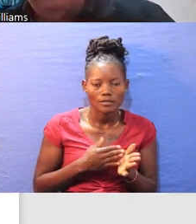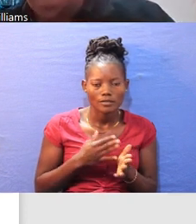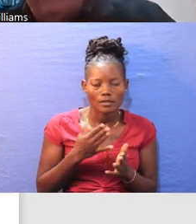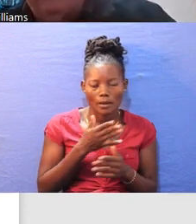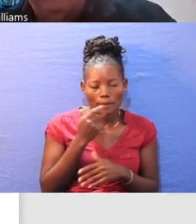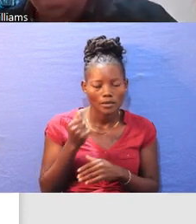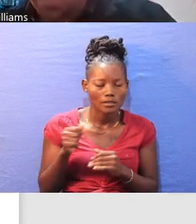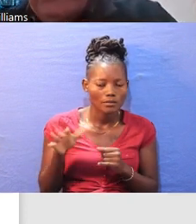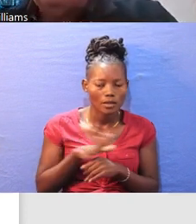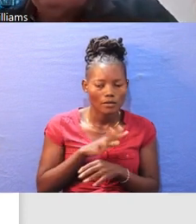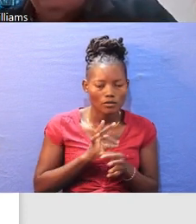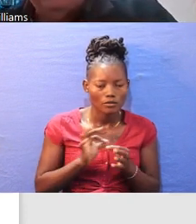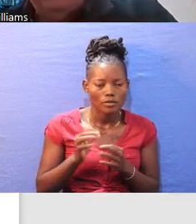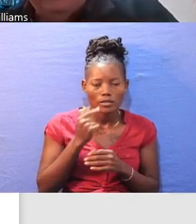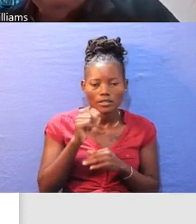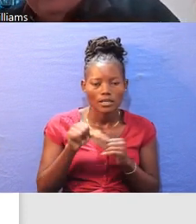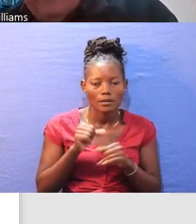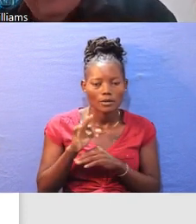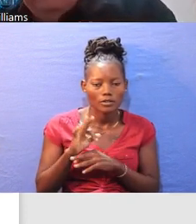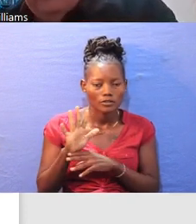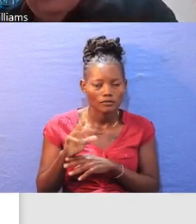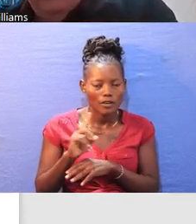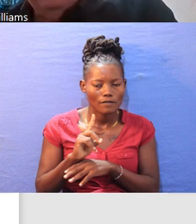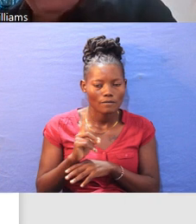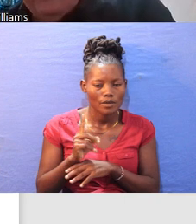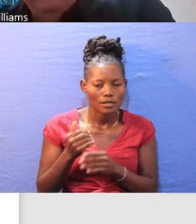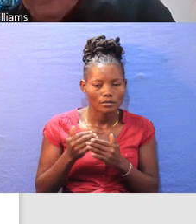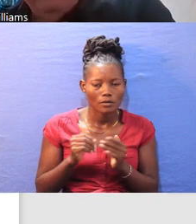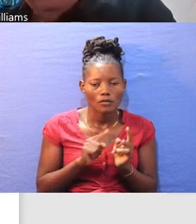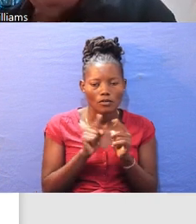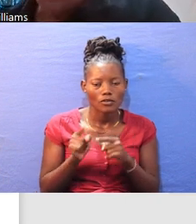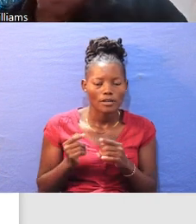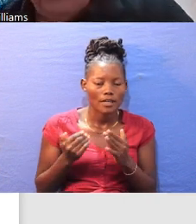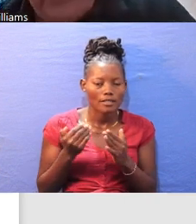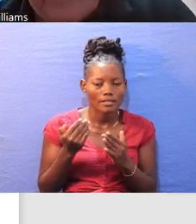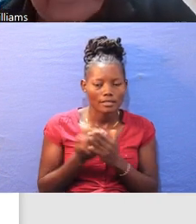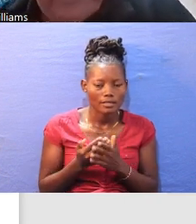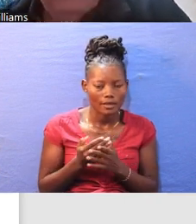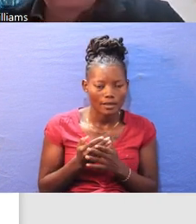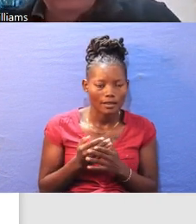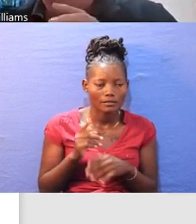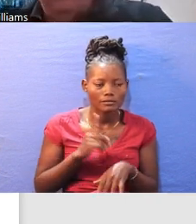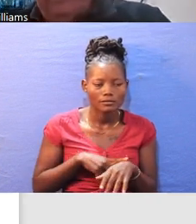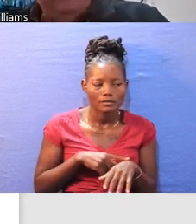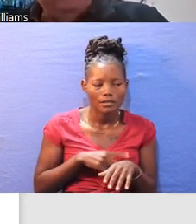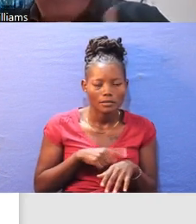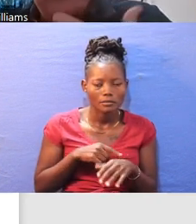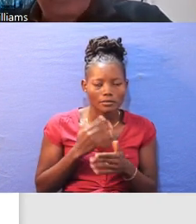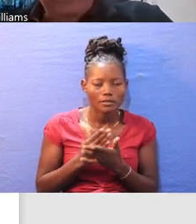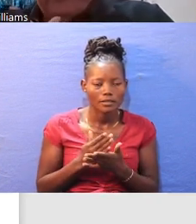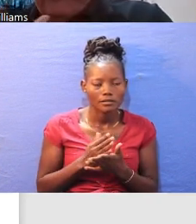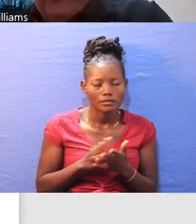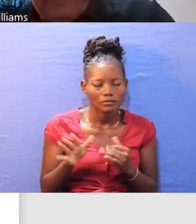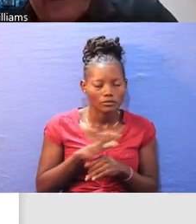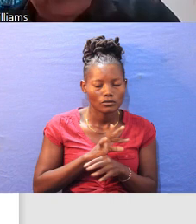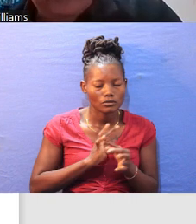late. You're not at full speed. You've got to be at full speed, I would say about 3 to 5 meters before you get there. So, and if you time it